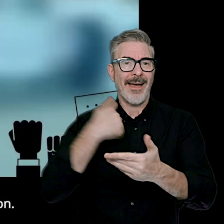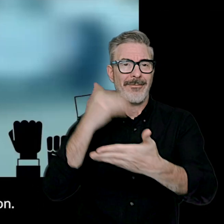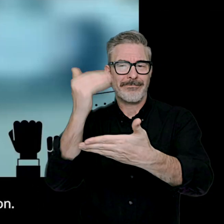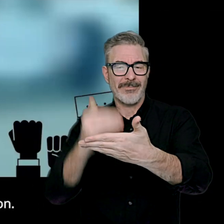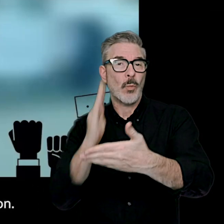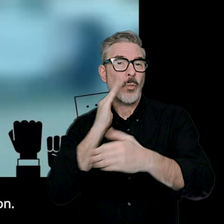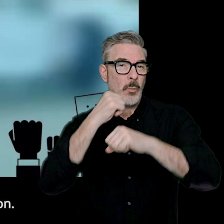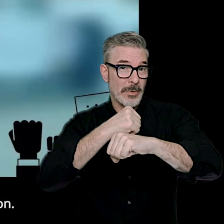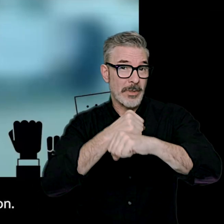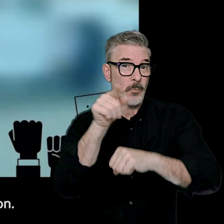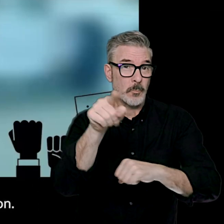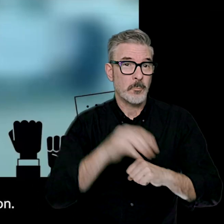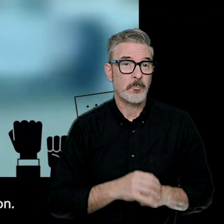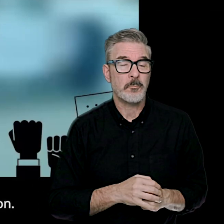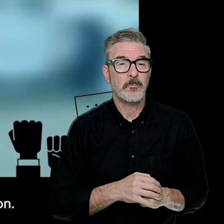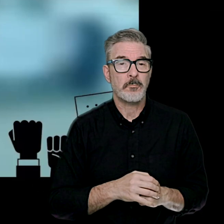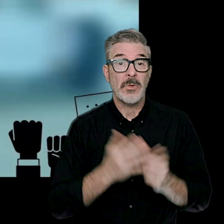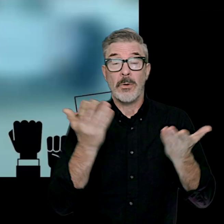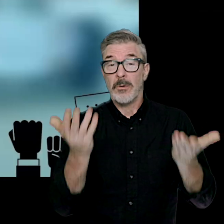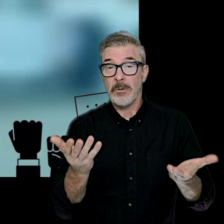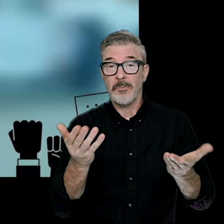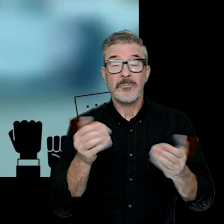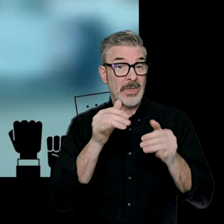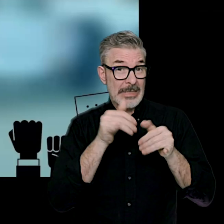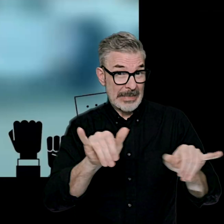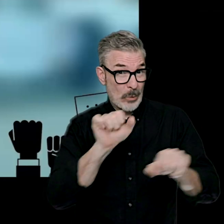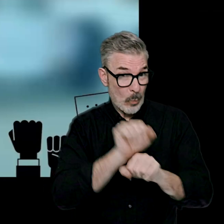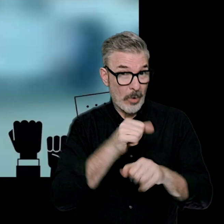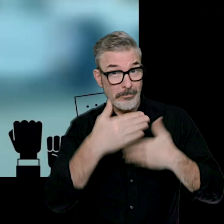to be mistreated because of a complaint or investigation.